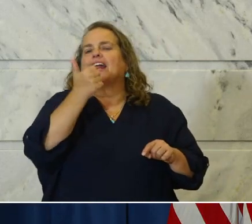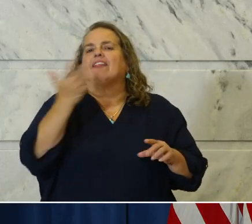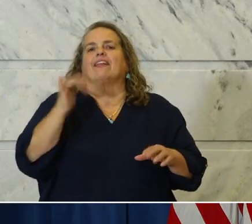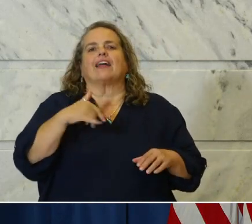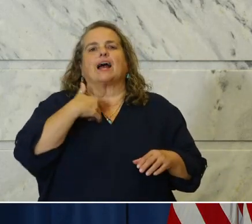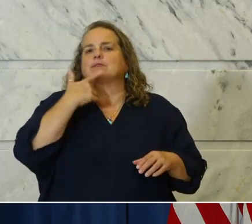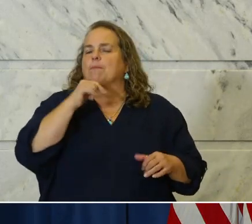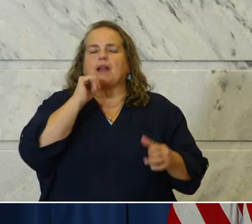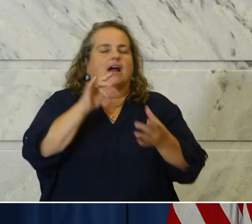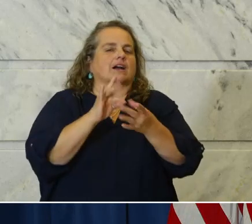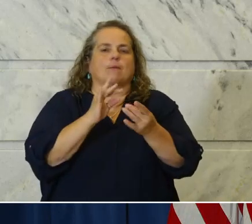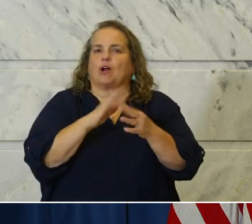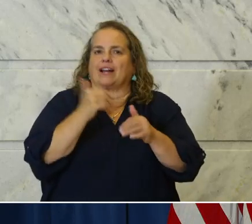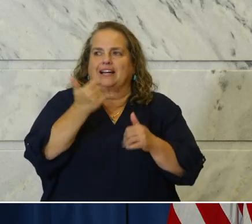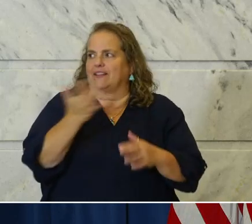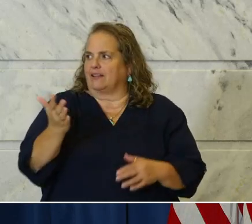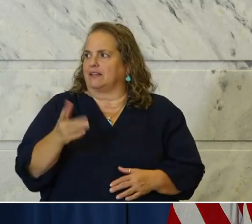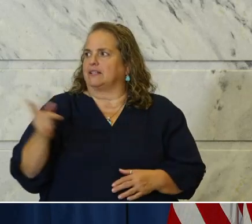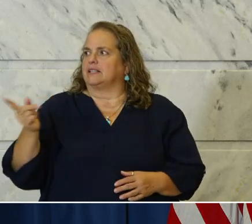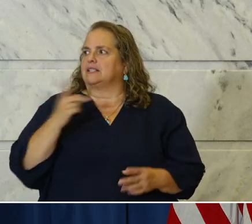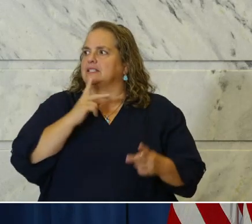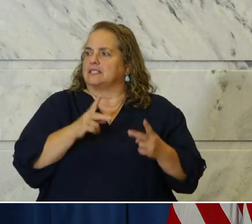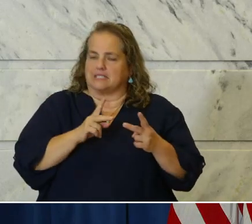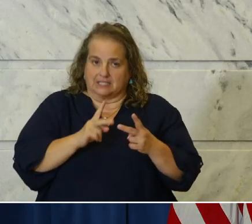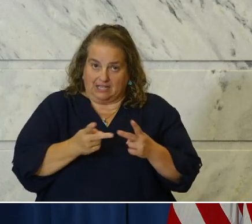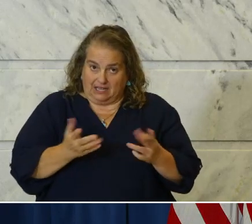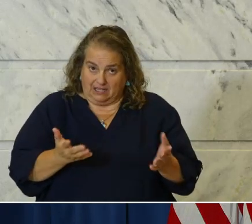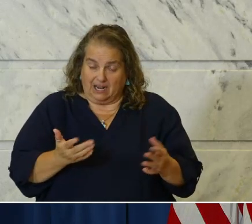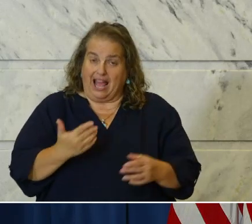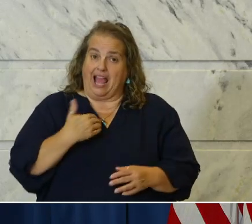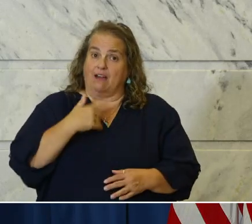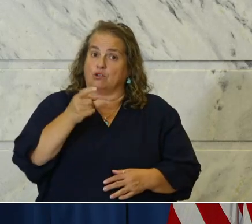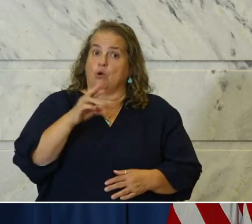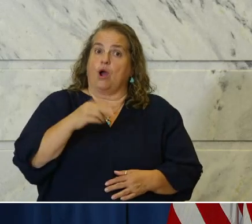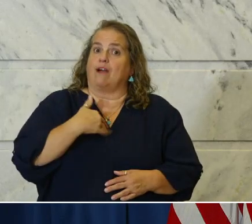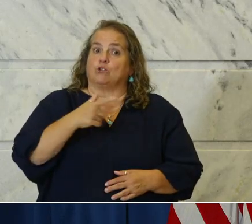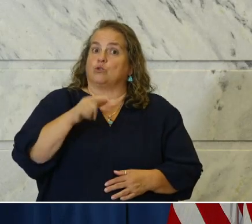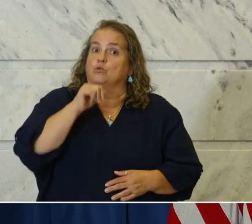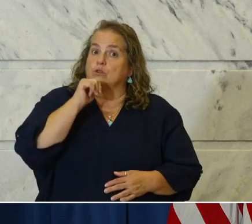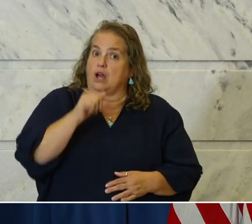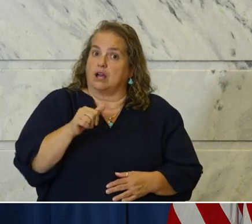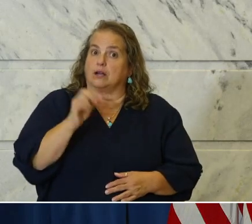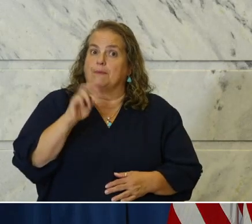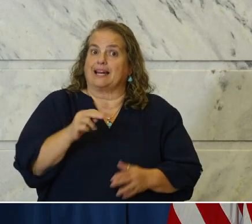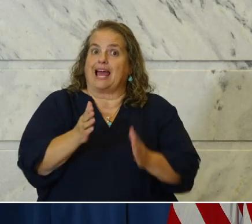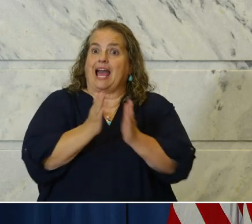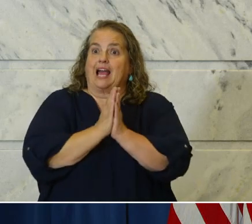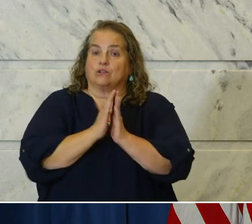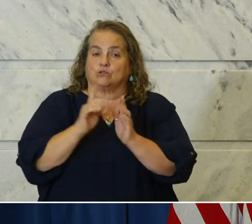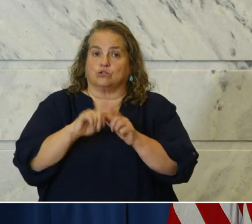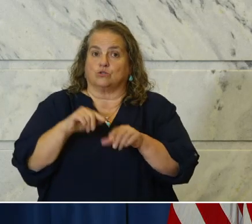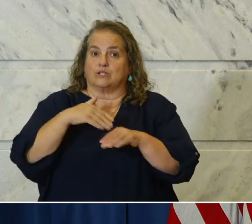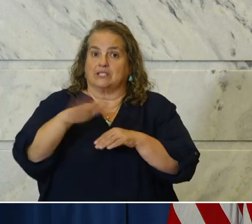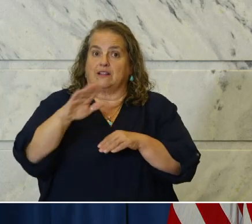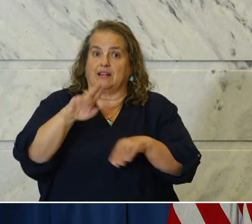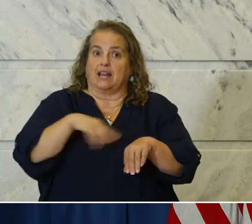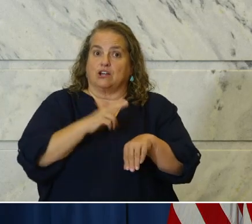not commenting on it any further. And second, have you or have you not been asked to deploy the National Guard